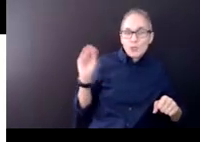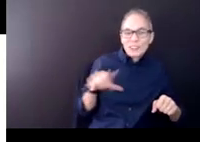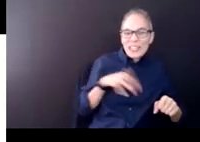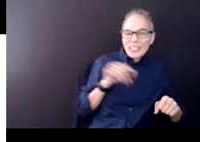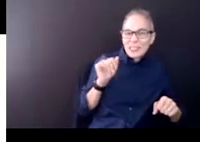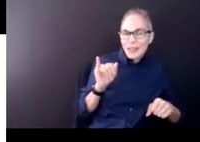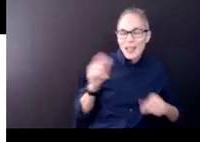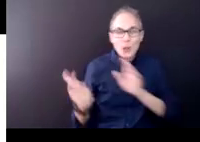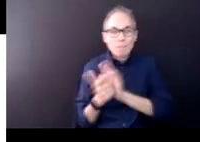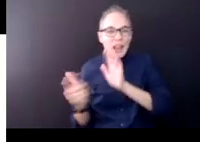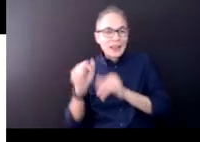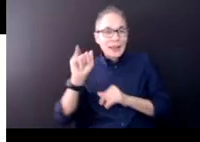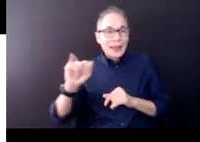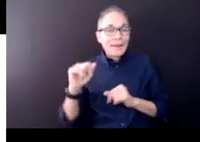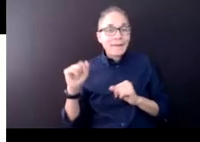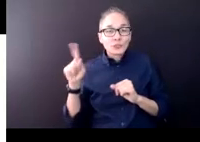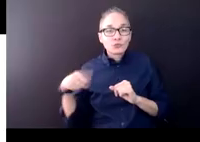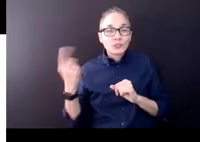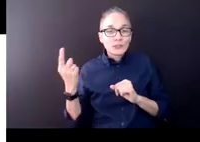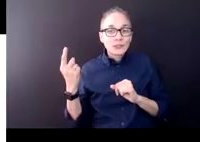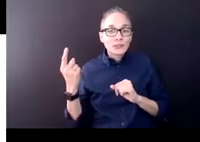AI. It's just